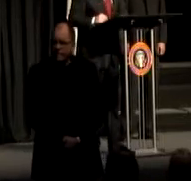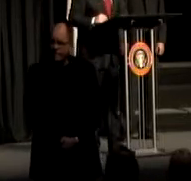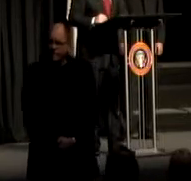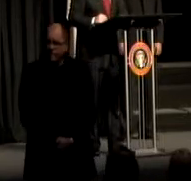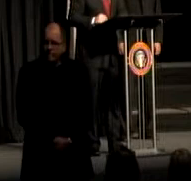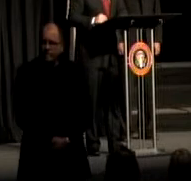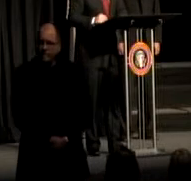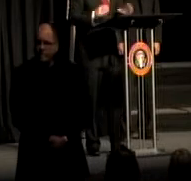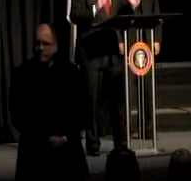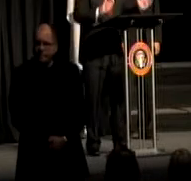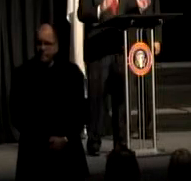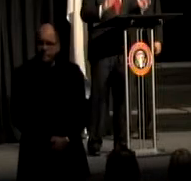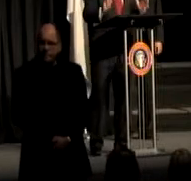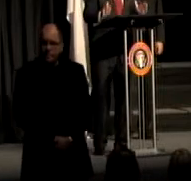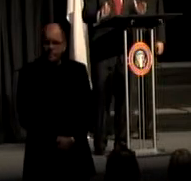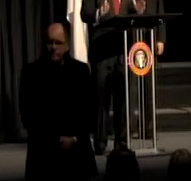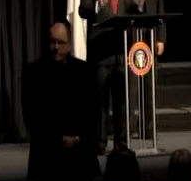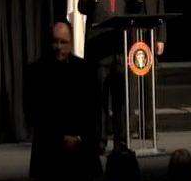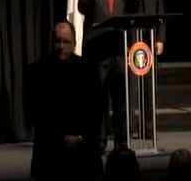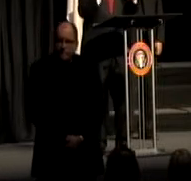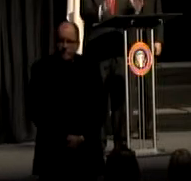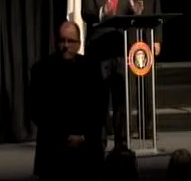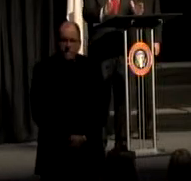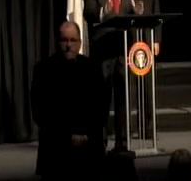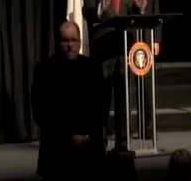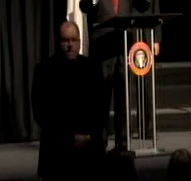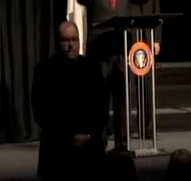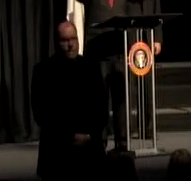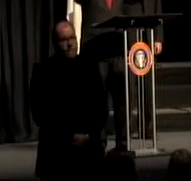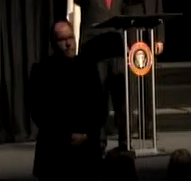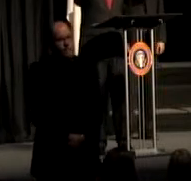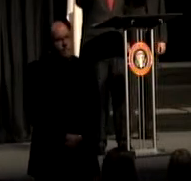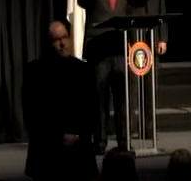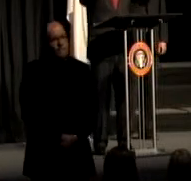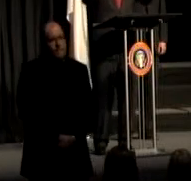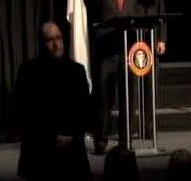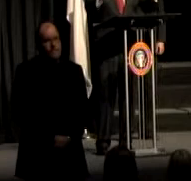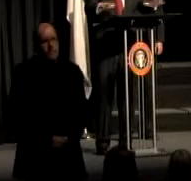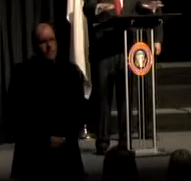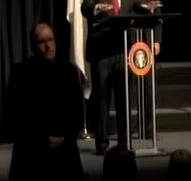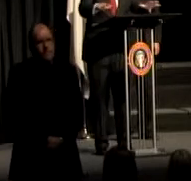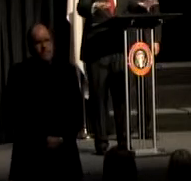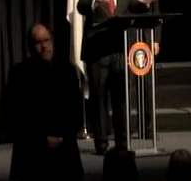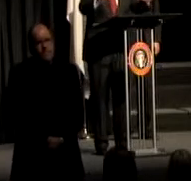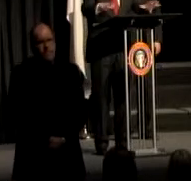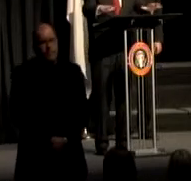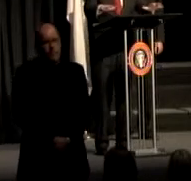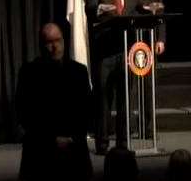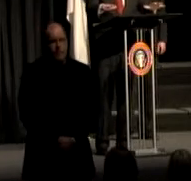could take place and if we all sacrifice for the purpose of bringing down the debt